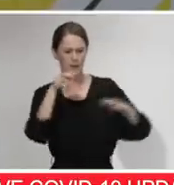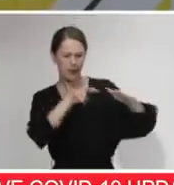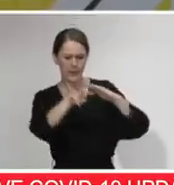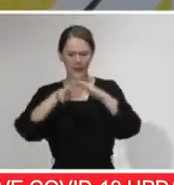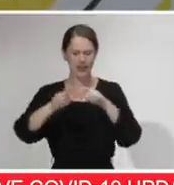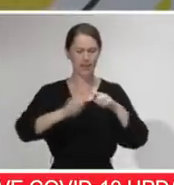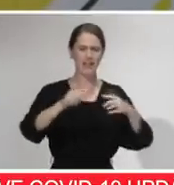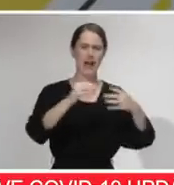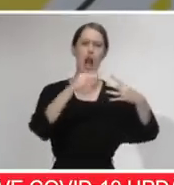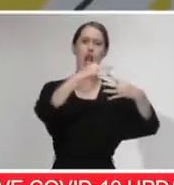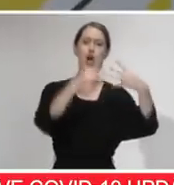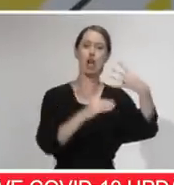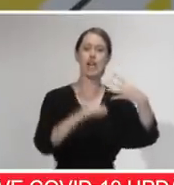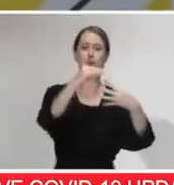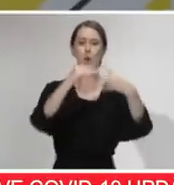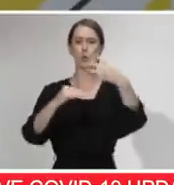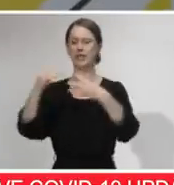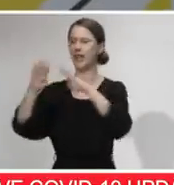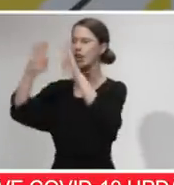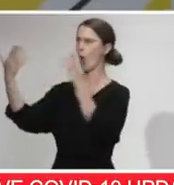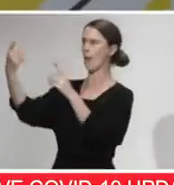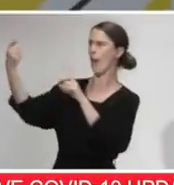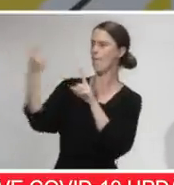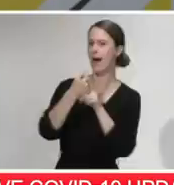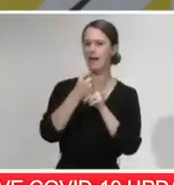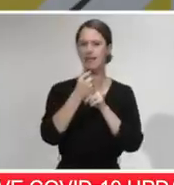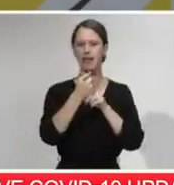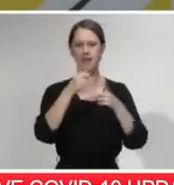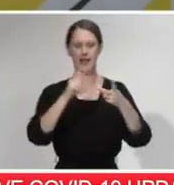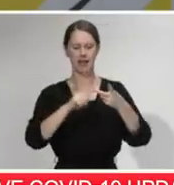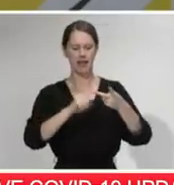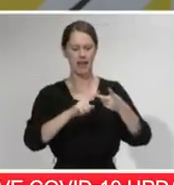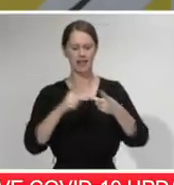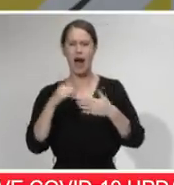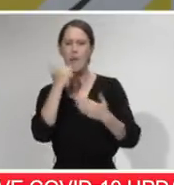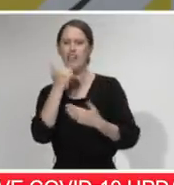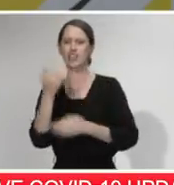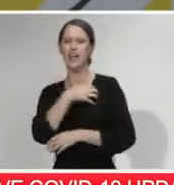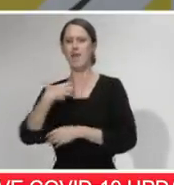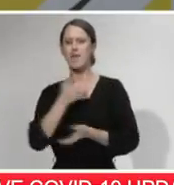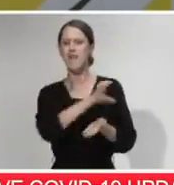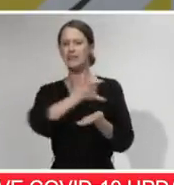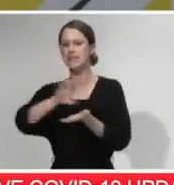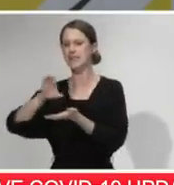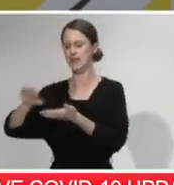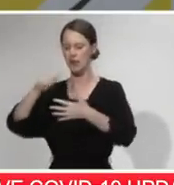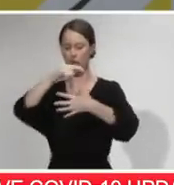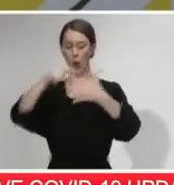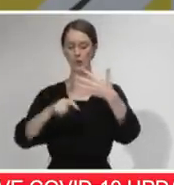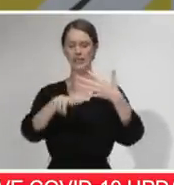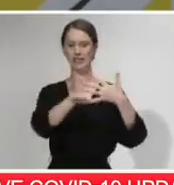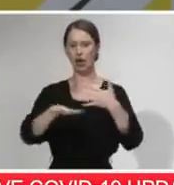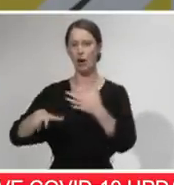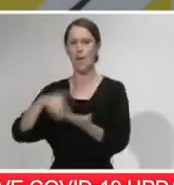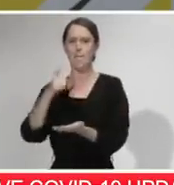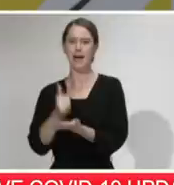different alert levels, the state of the global economy, and the level of fiscal response from the government. They cover a wide range of